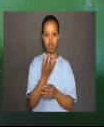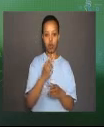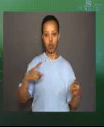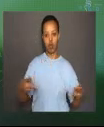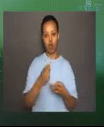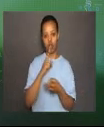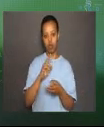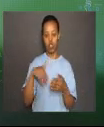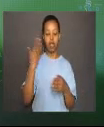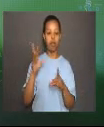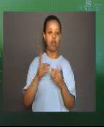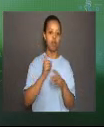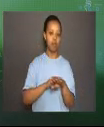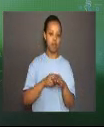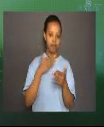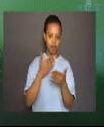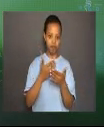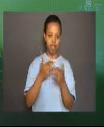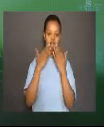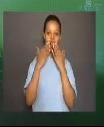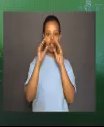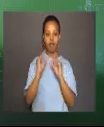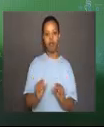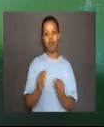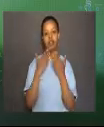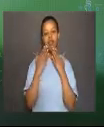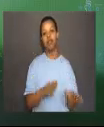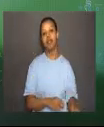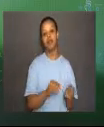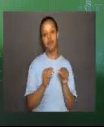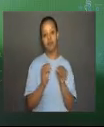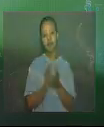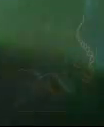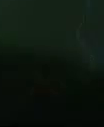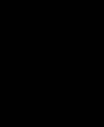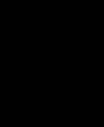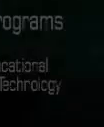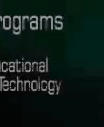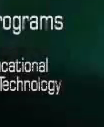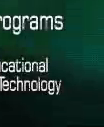Until next lesson, thank you, teacher. Thank you, students.